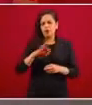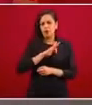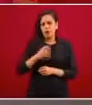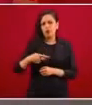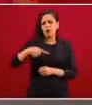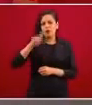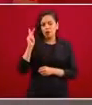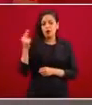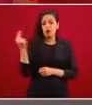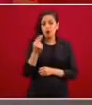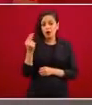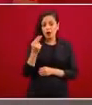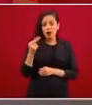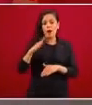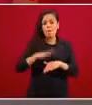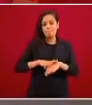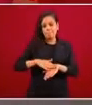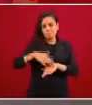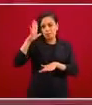of transmission. So